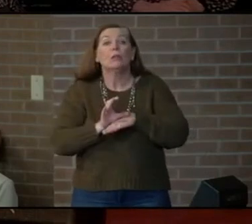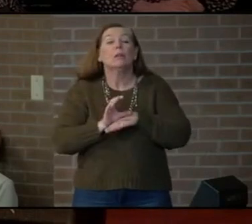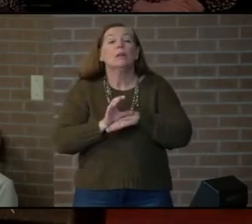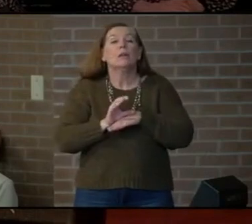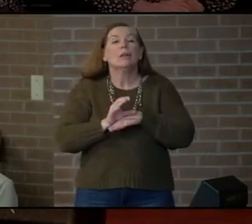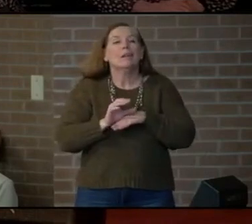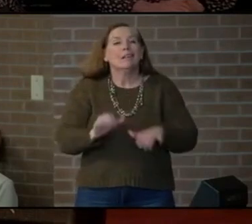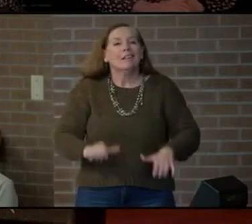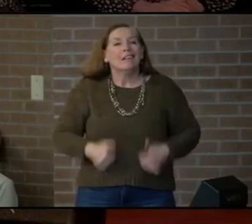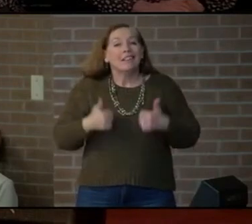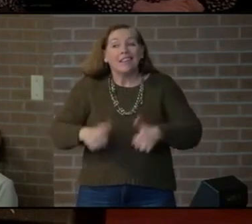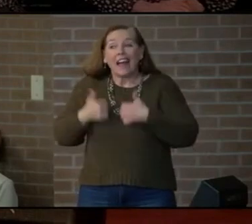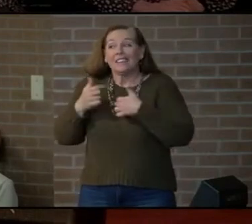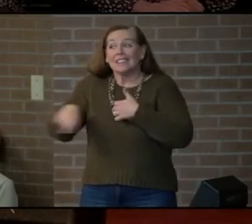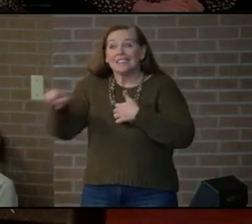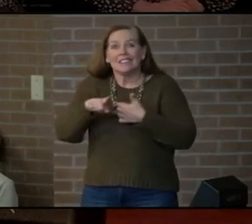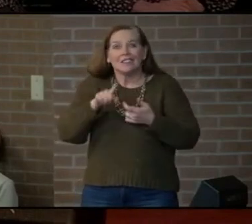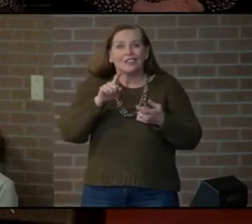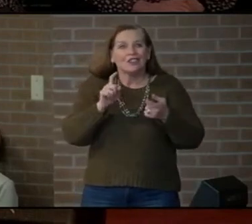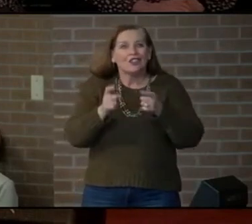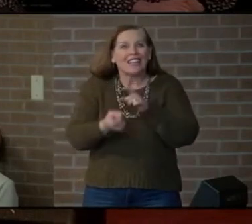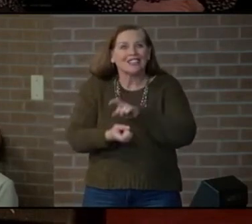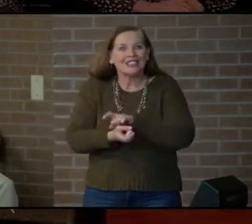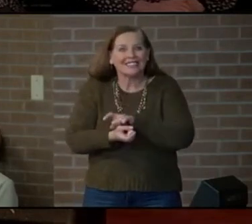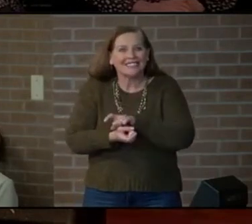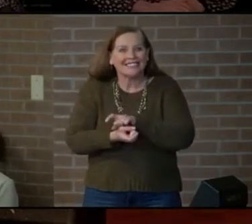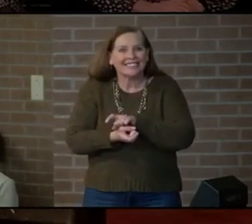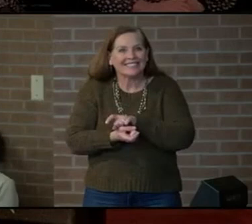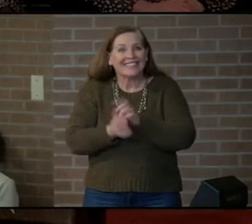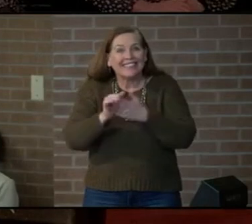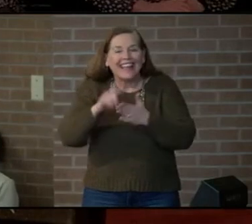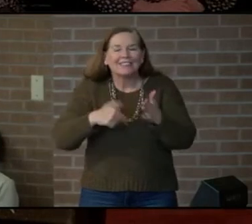lives change. And that's what I love deeply about our church.